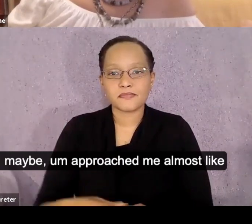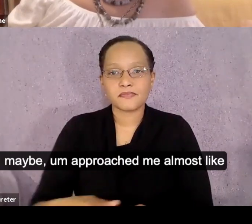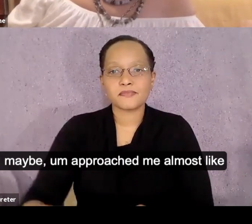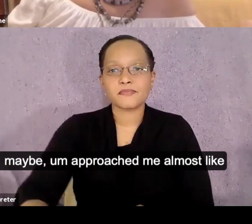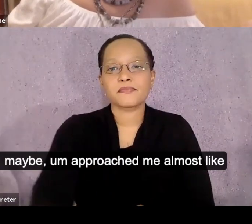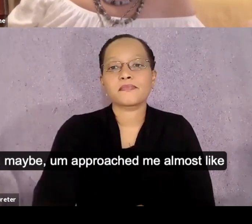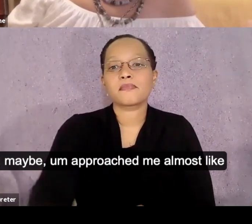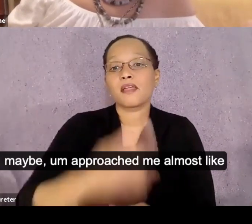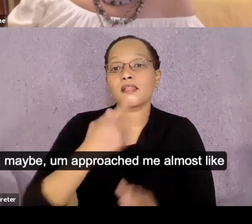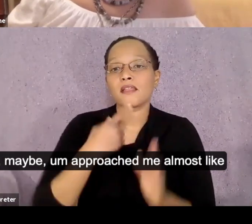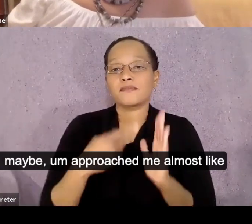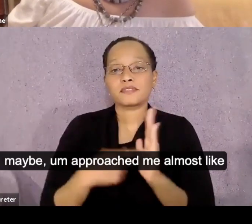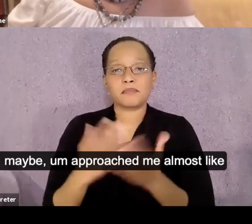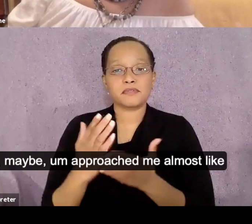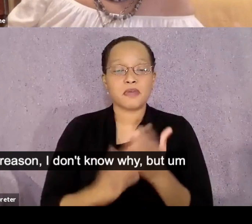approach me almost like